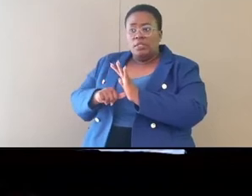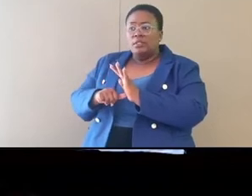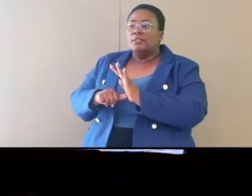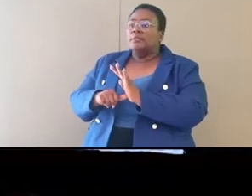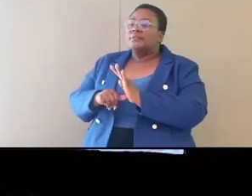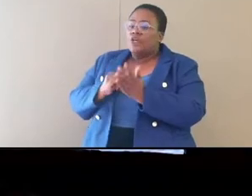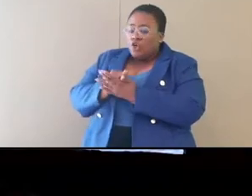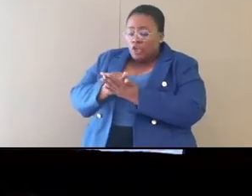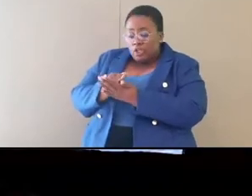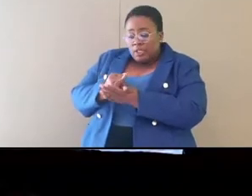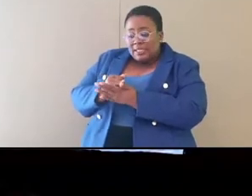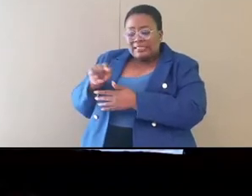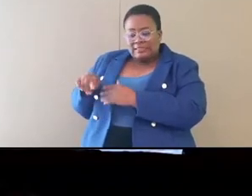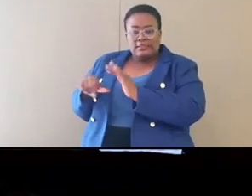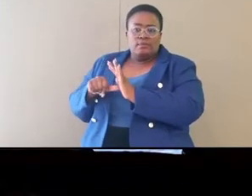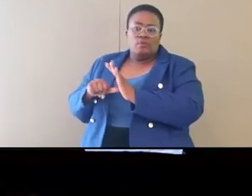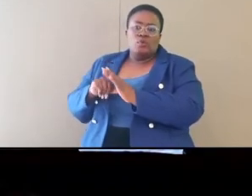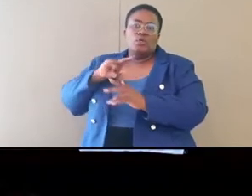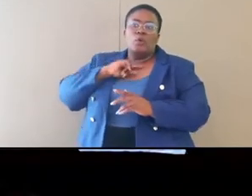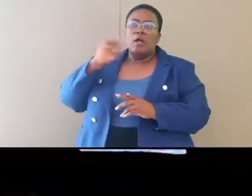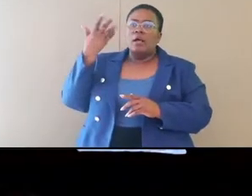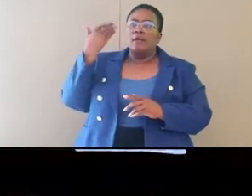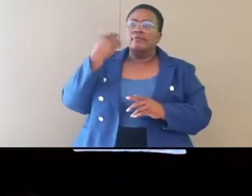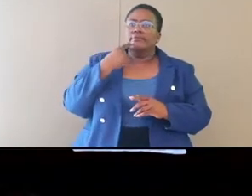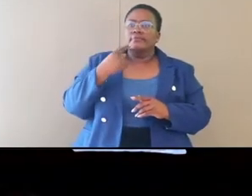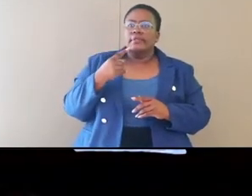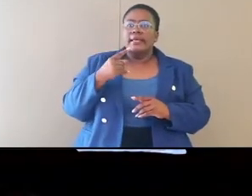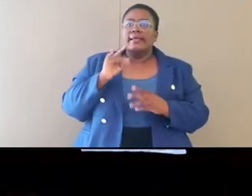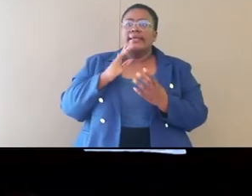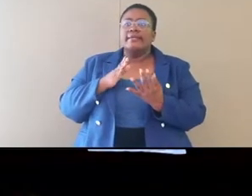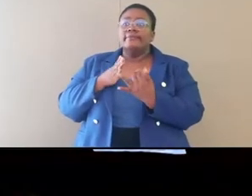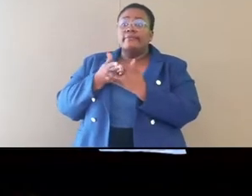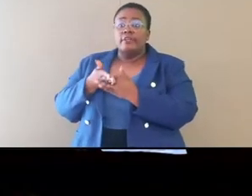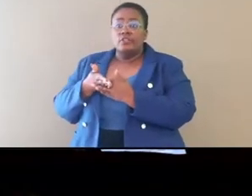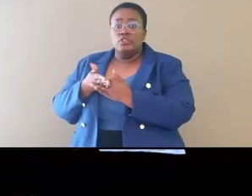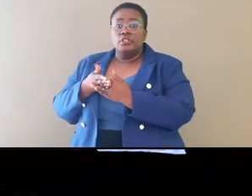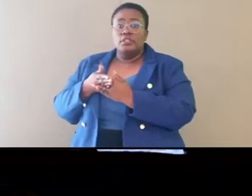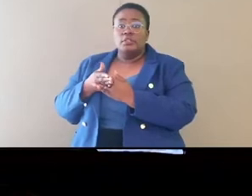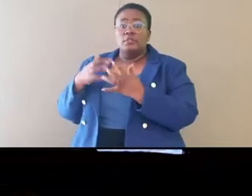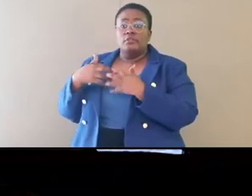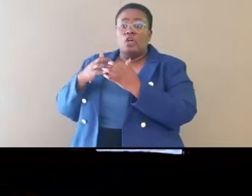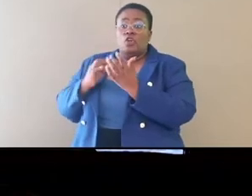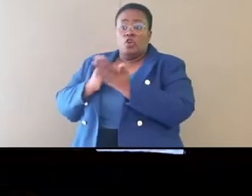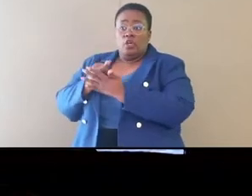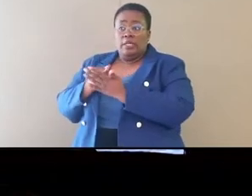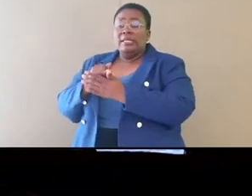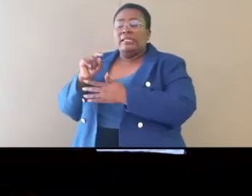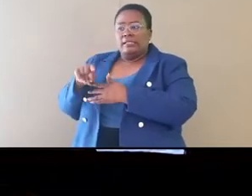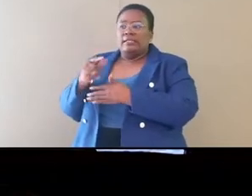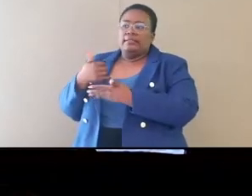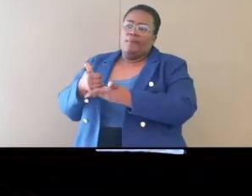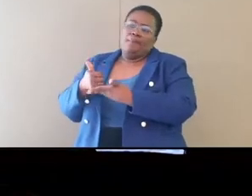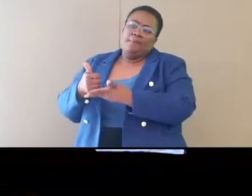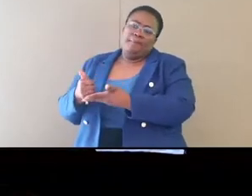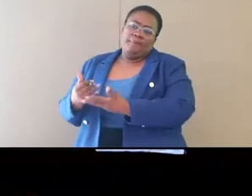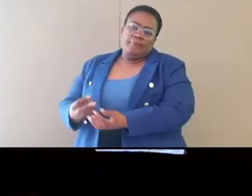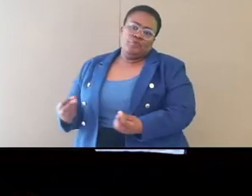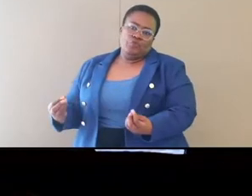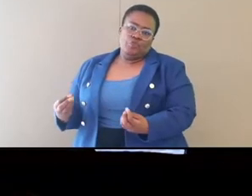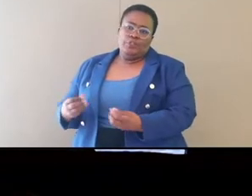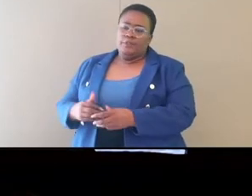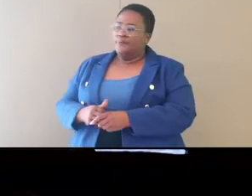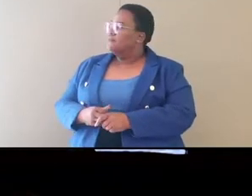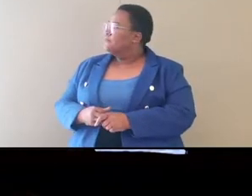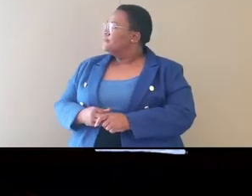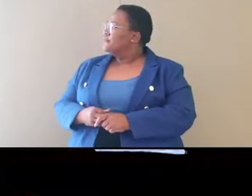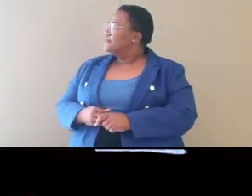because as has been said, early life intervention is the best way to interrupt intergenerational poverty. And there's precedent for this, because this is how the CSG